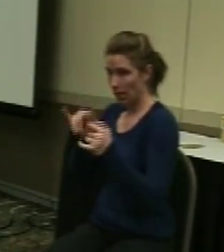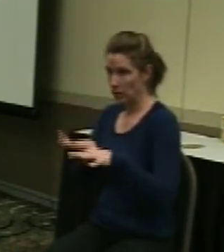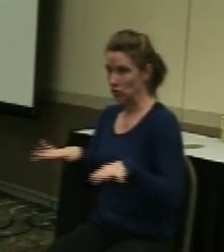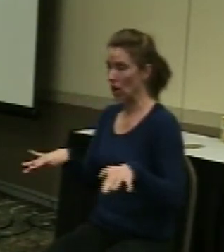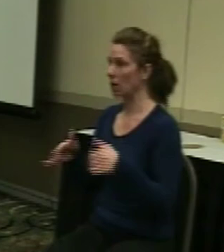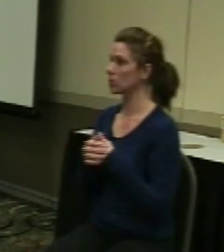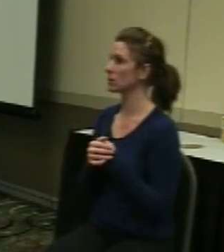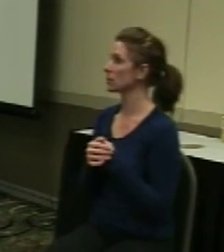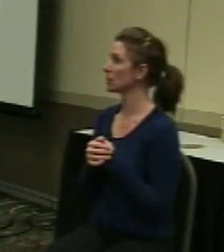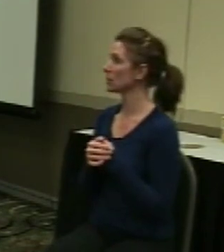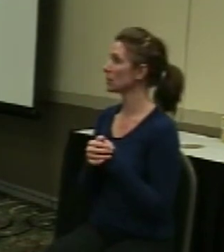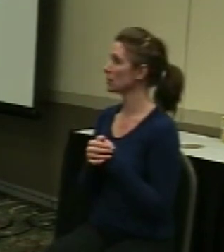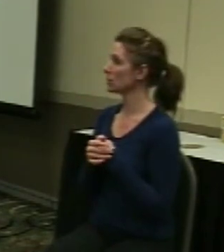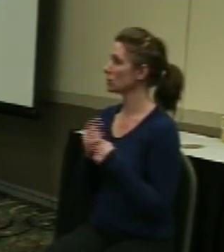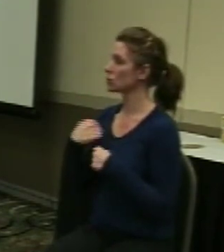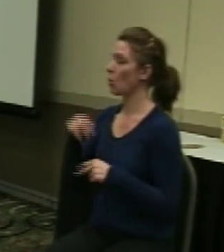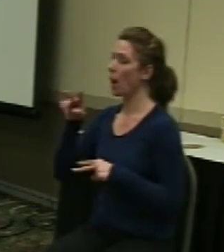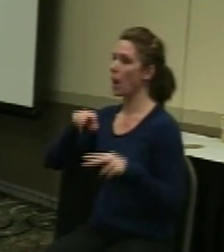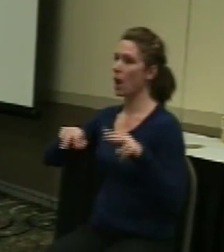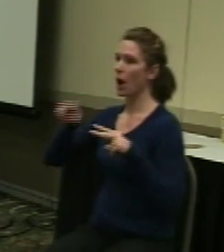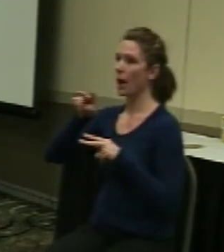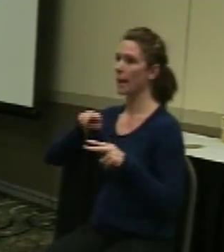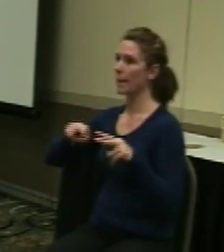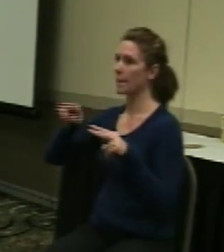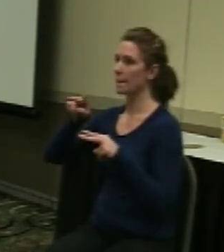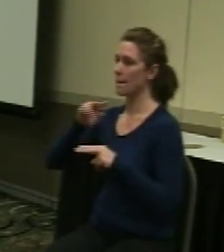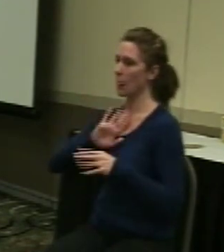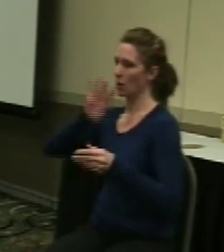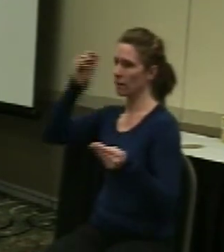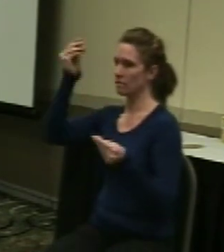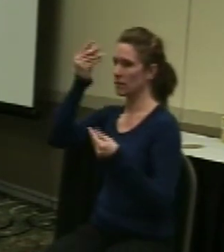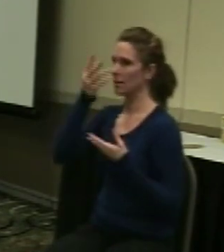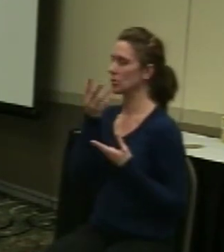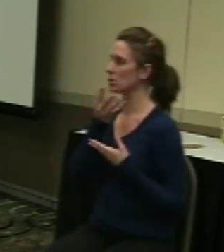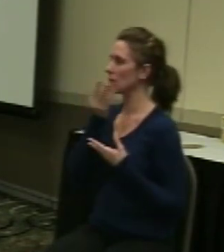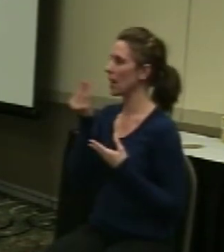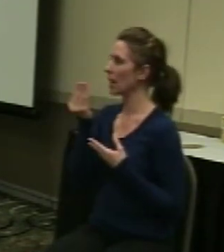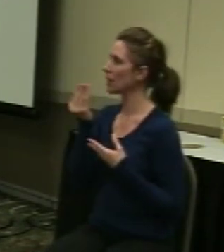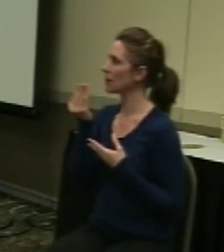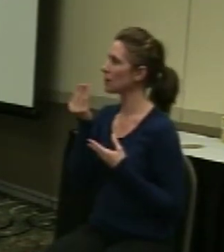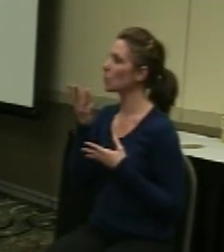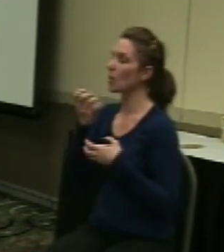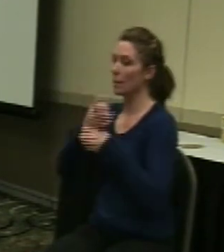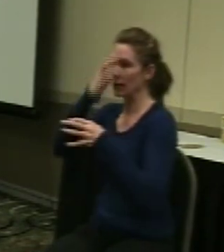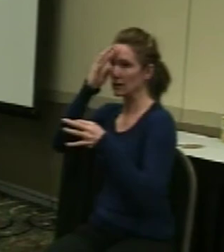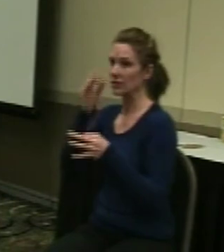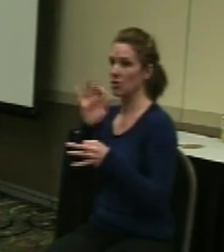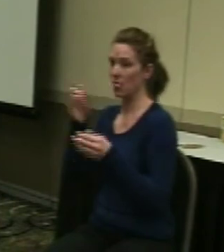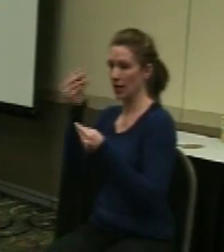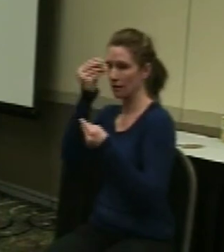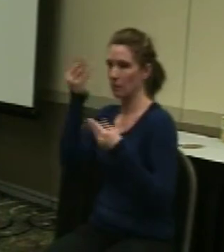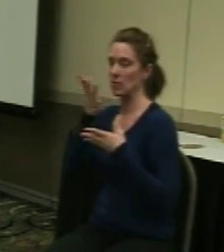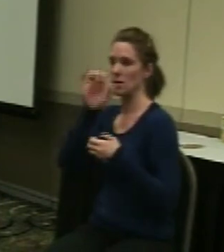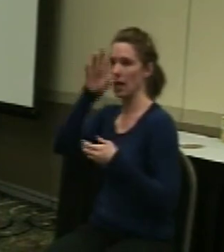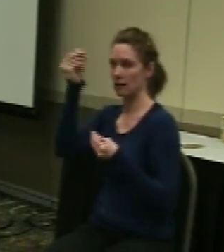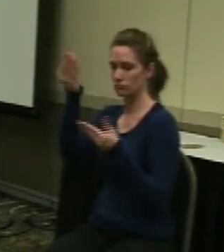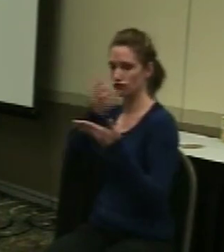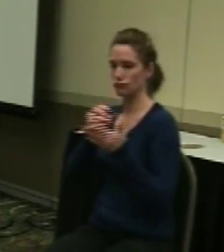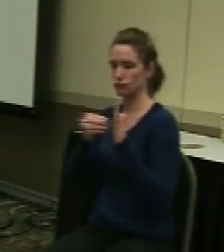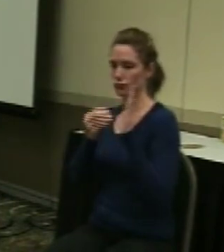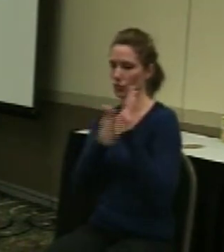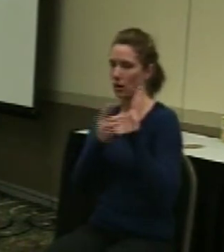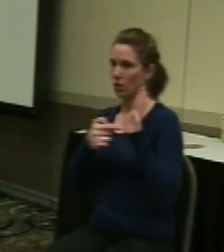So we are looking at our information and we are trying to make decisions based on data. And